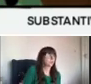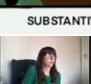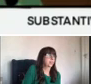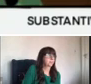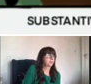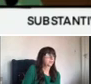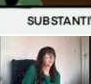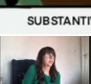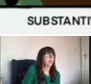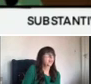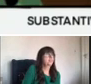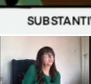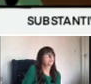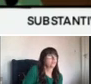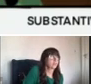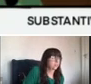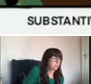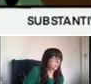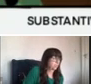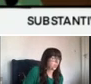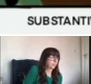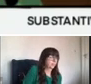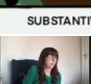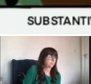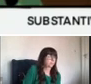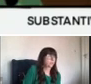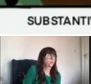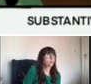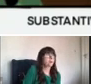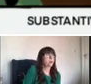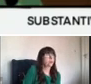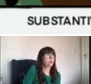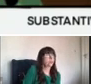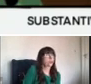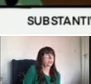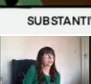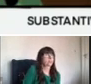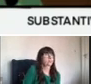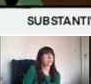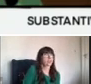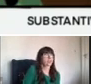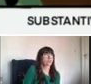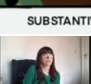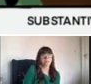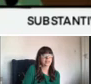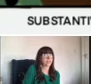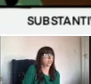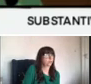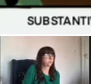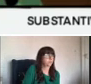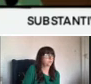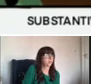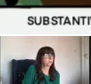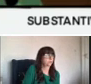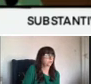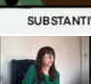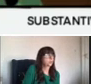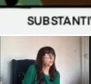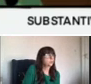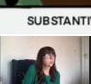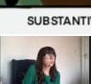deaf equality concepts. And I've done what Vickers has suggested, thought about which concepts apply to particular groups